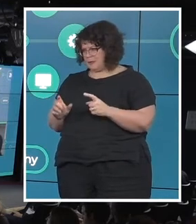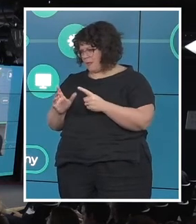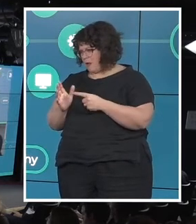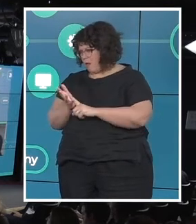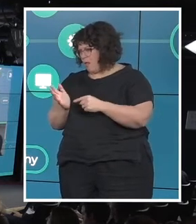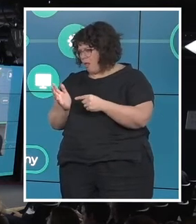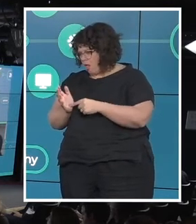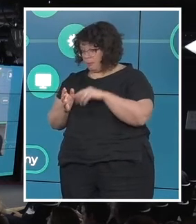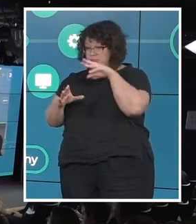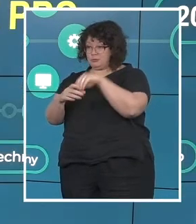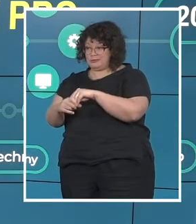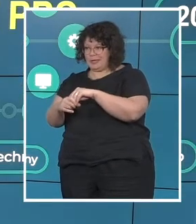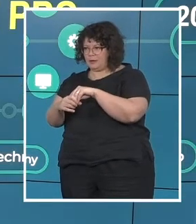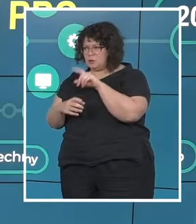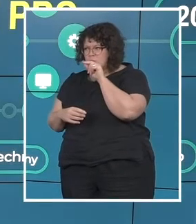Great.